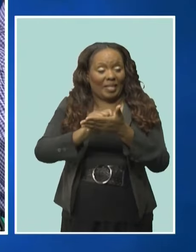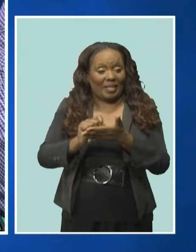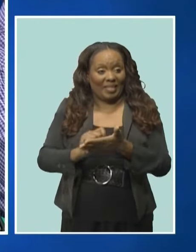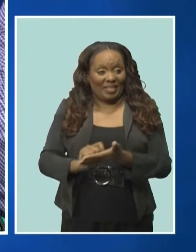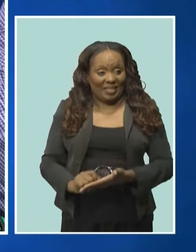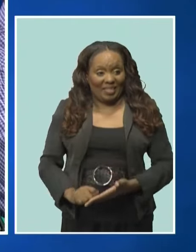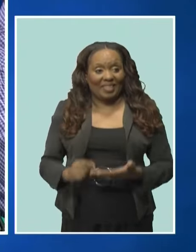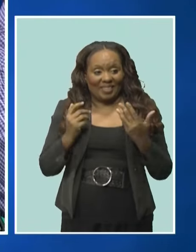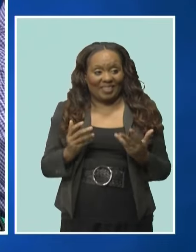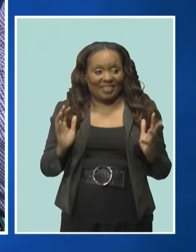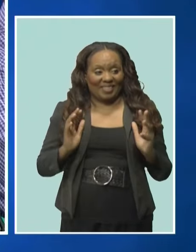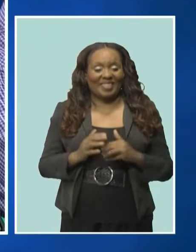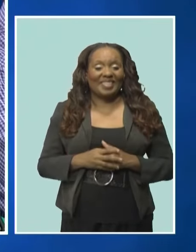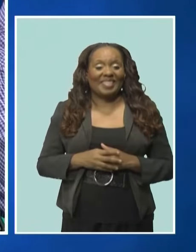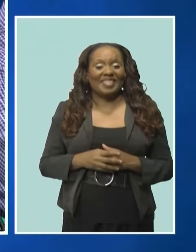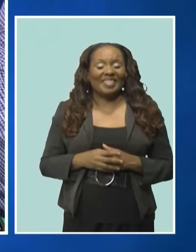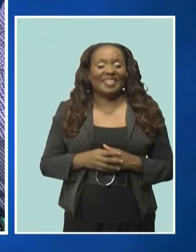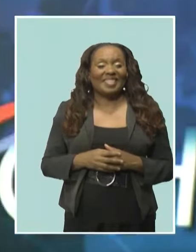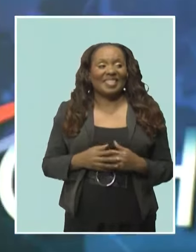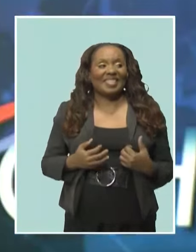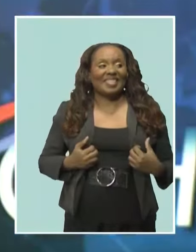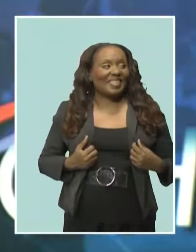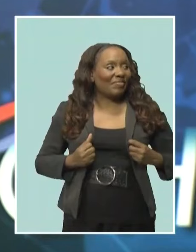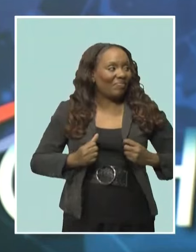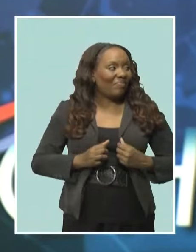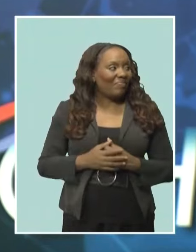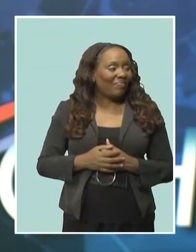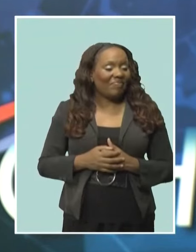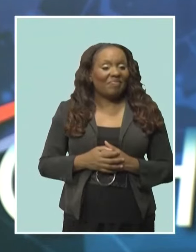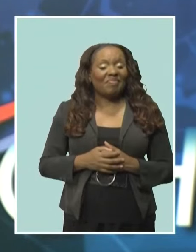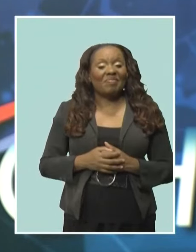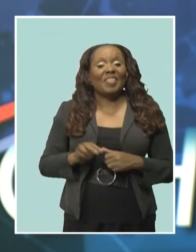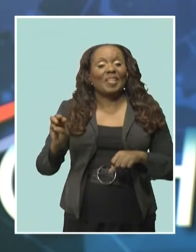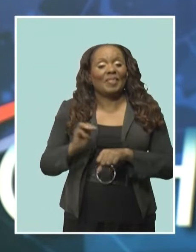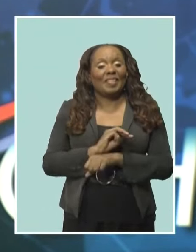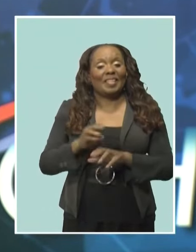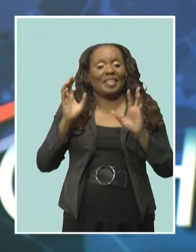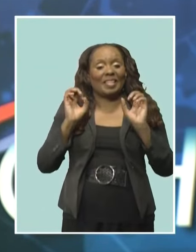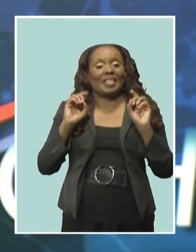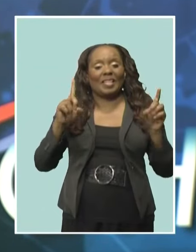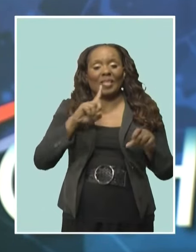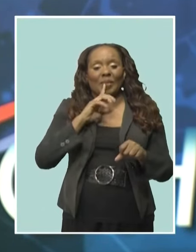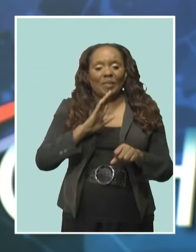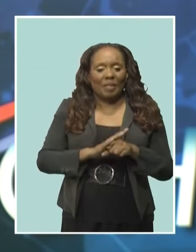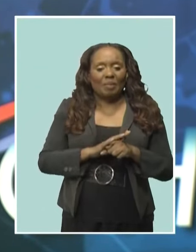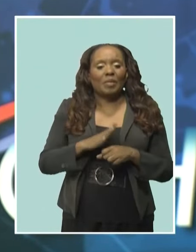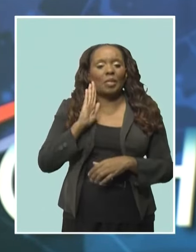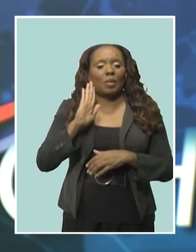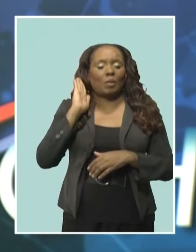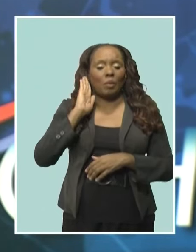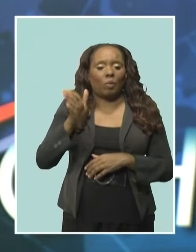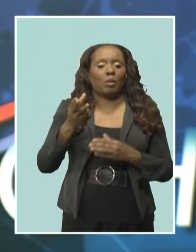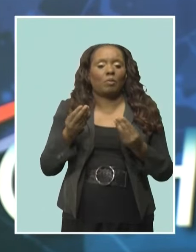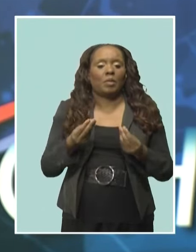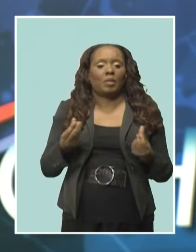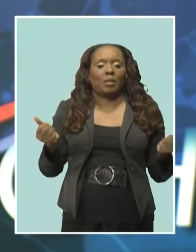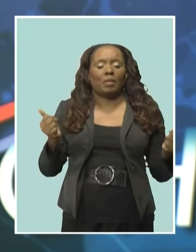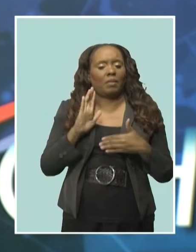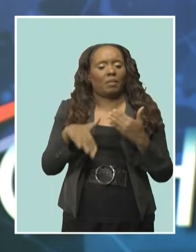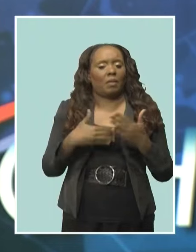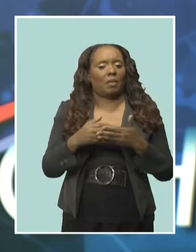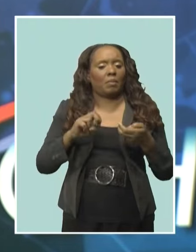Crystal Hoyt, CBC News. Meanwhile, the Ministry of Education has given the assurance that every effort is being made